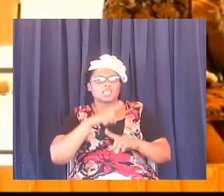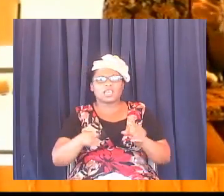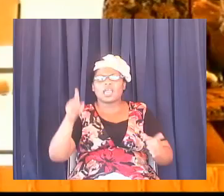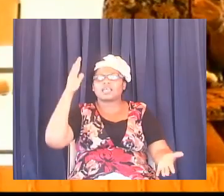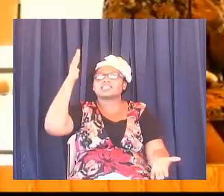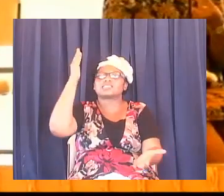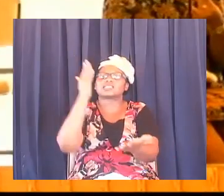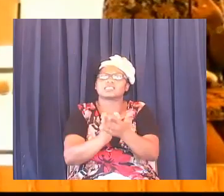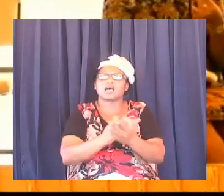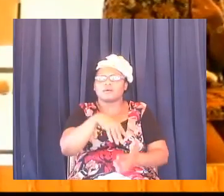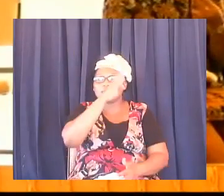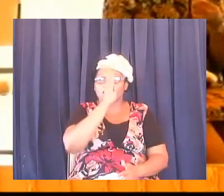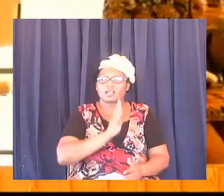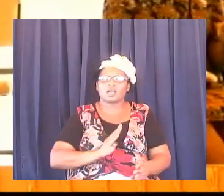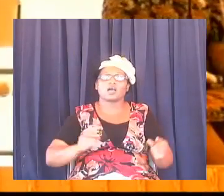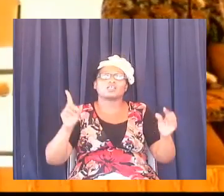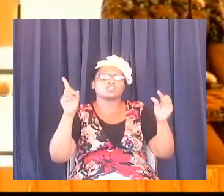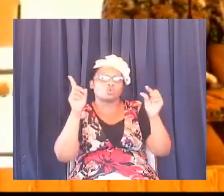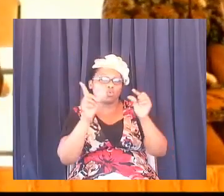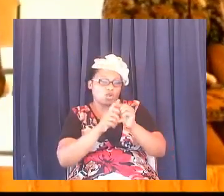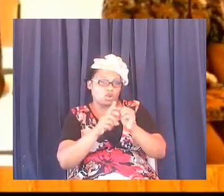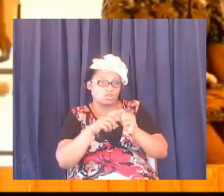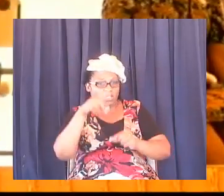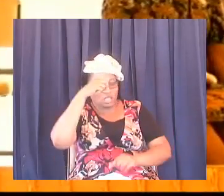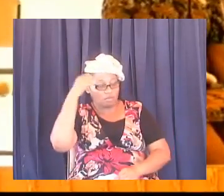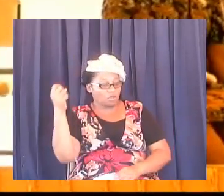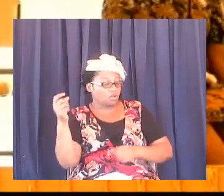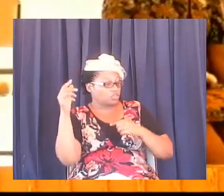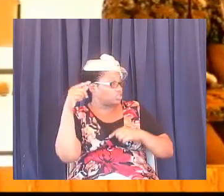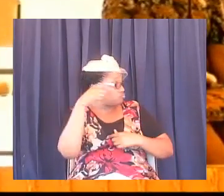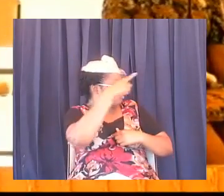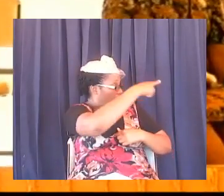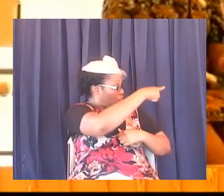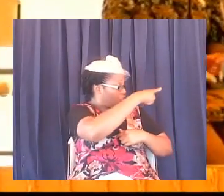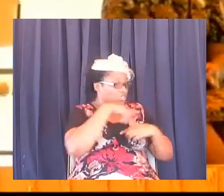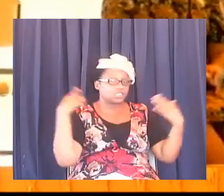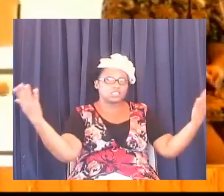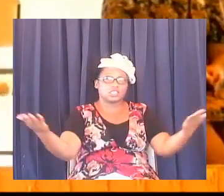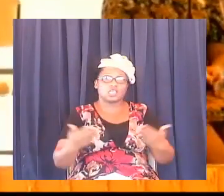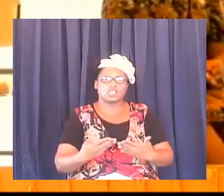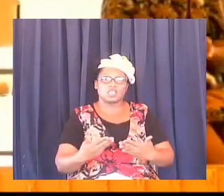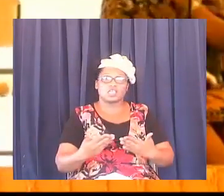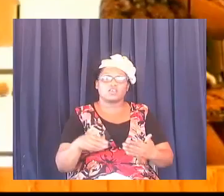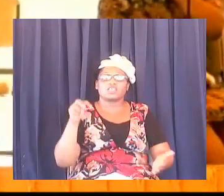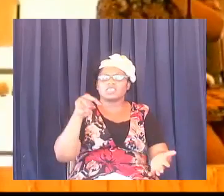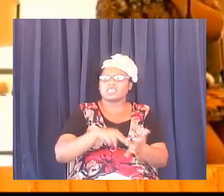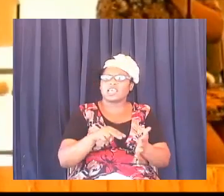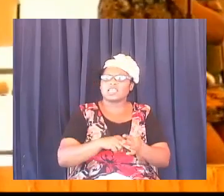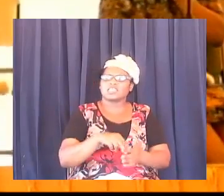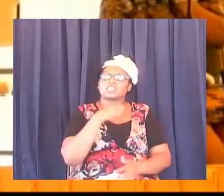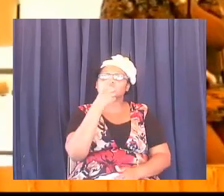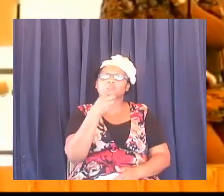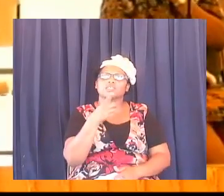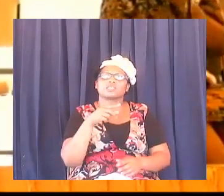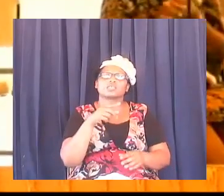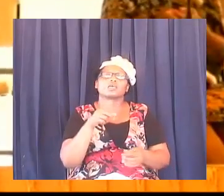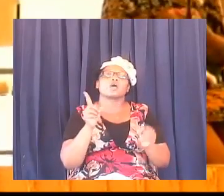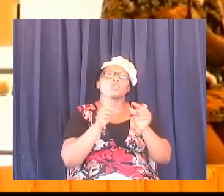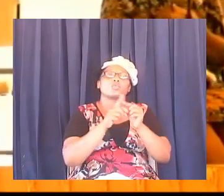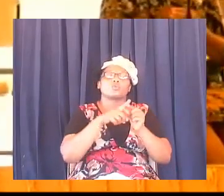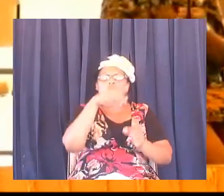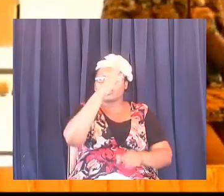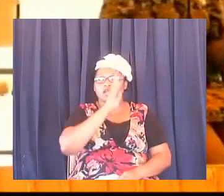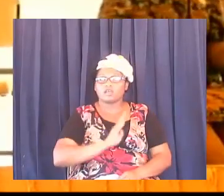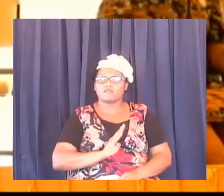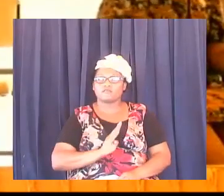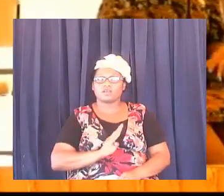morning, because I'm here standing and to declare the word of God. Praise God. You know, I want to